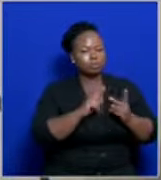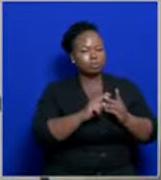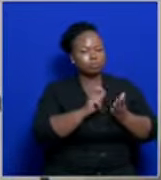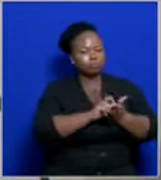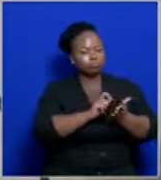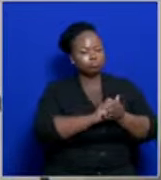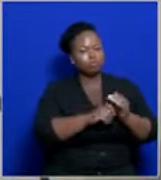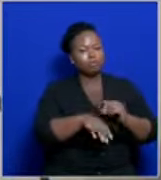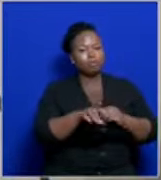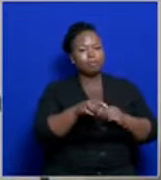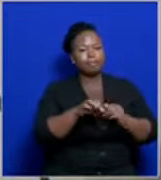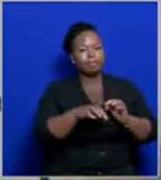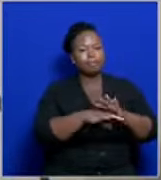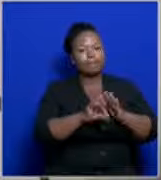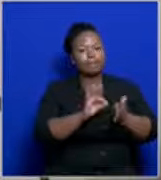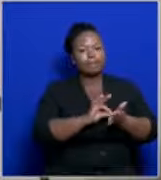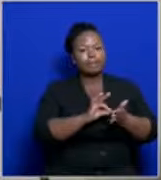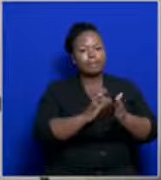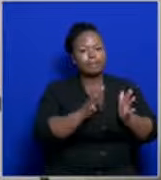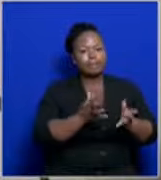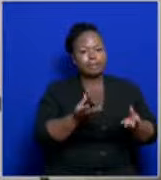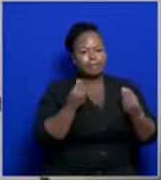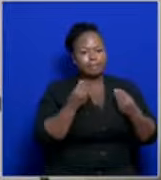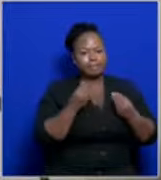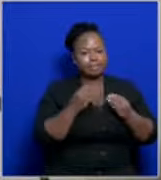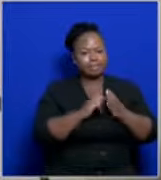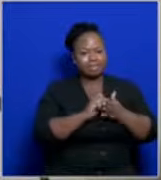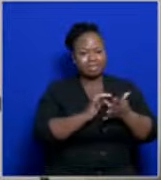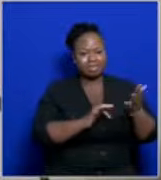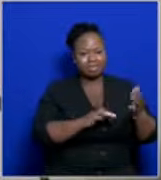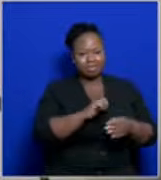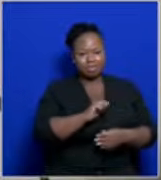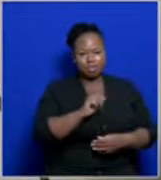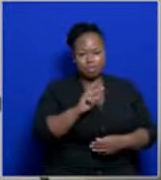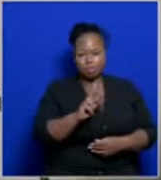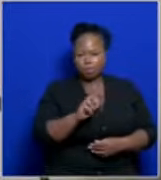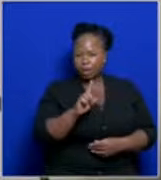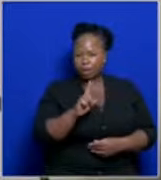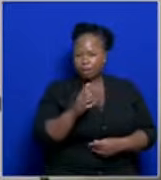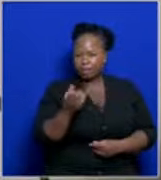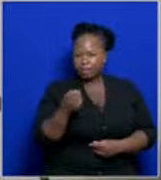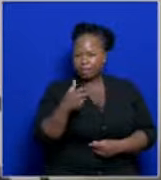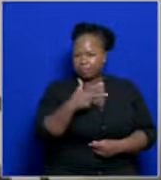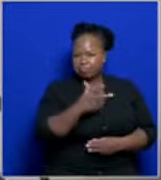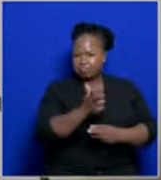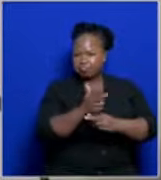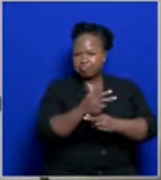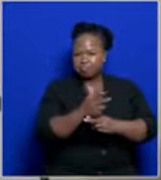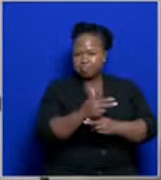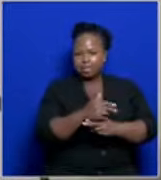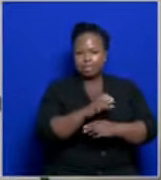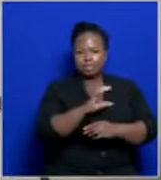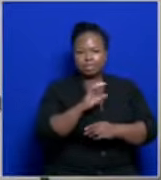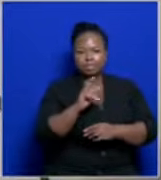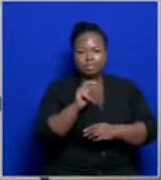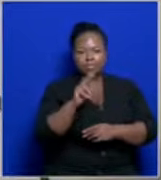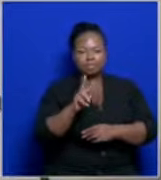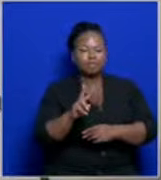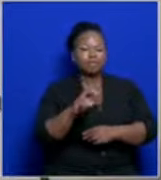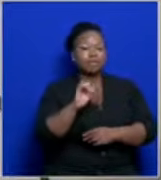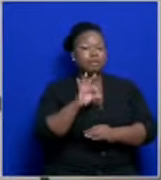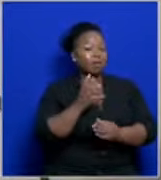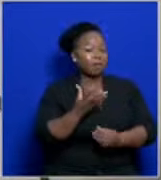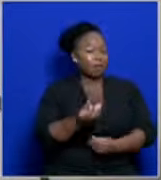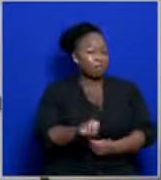worker. Does A1 have CCTV cameras, and if so, obtain the footage of the incident? A1